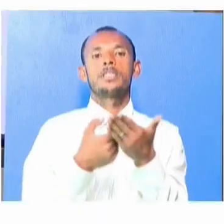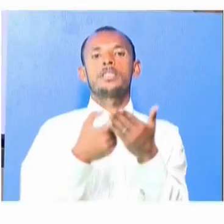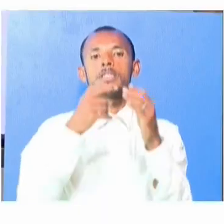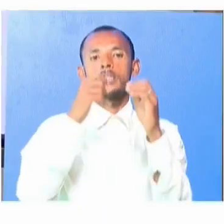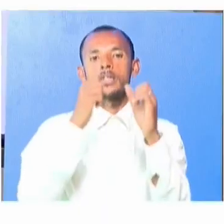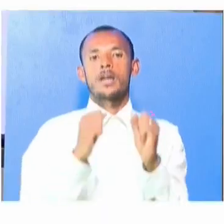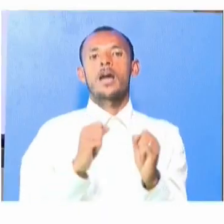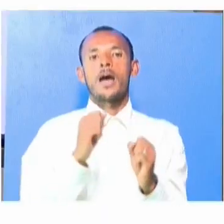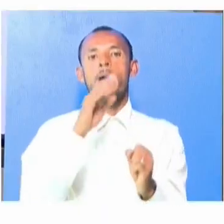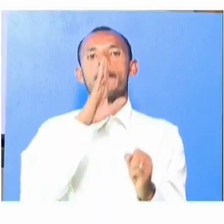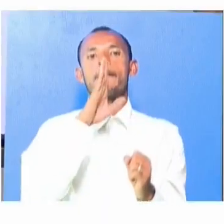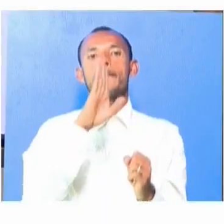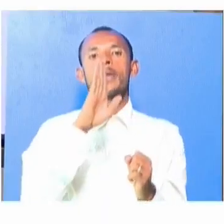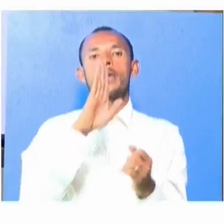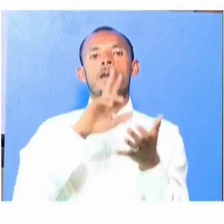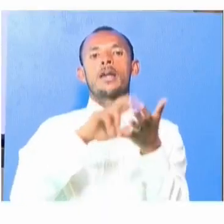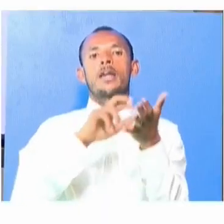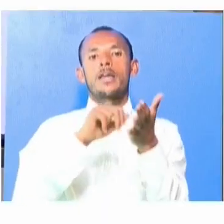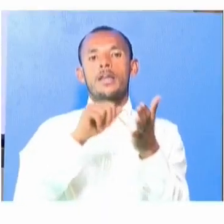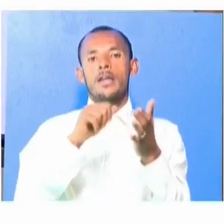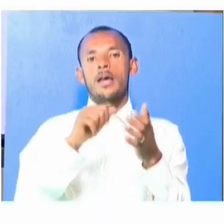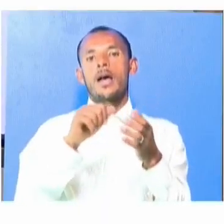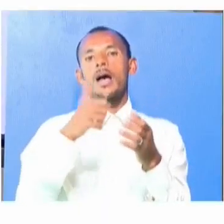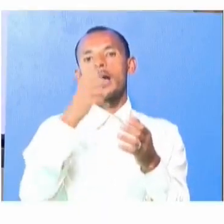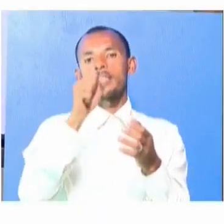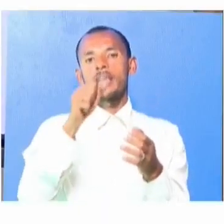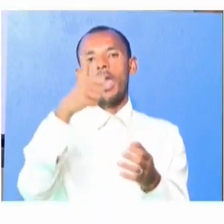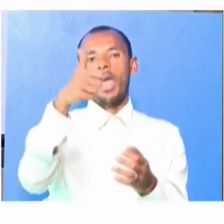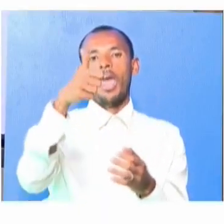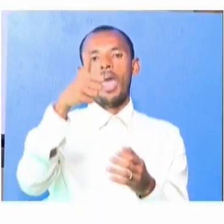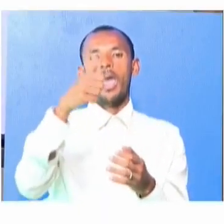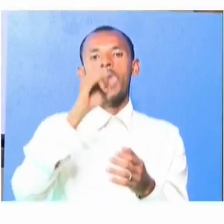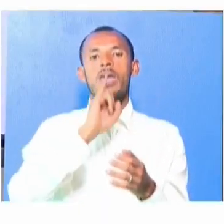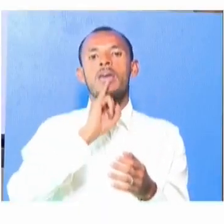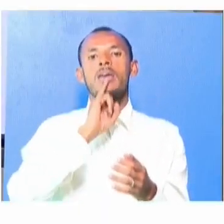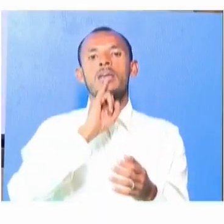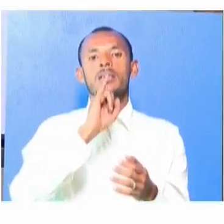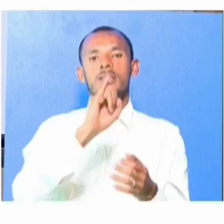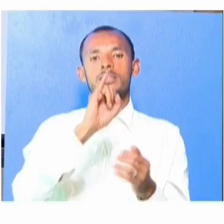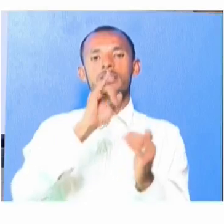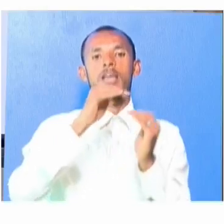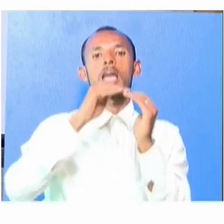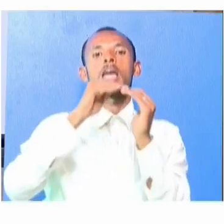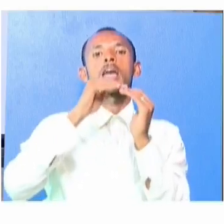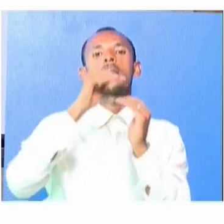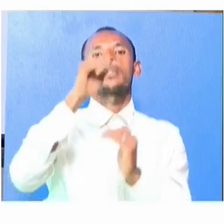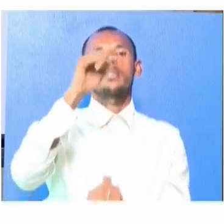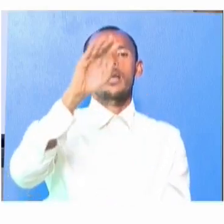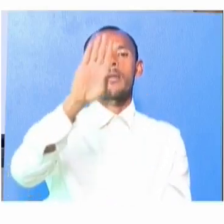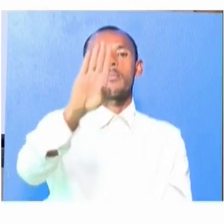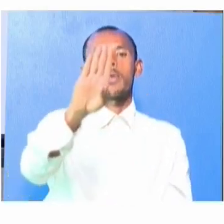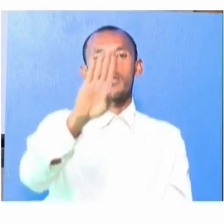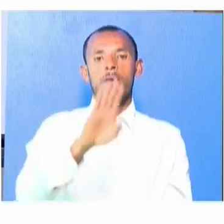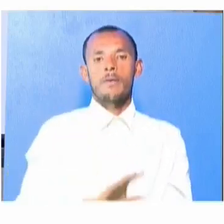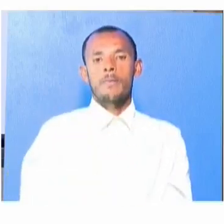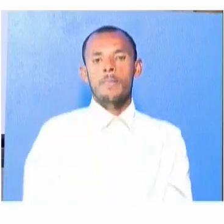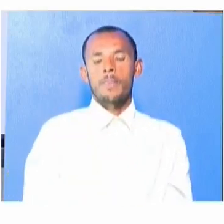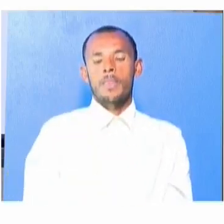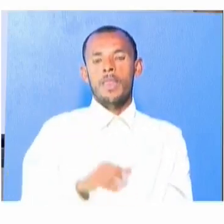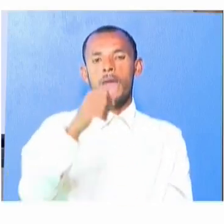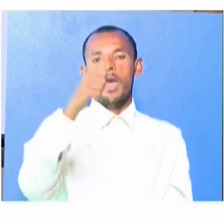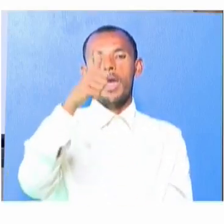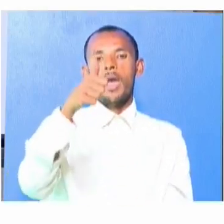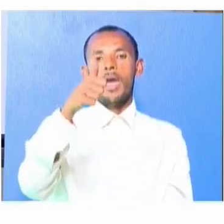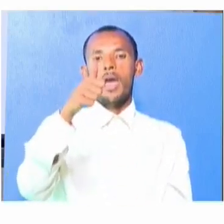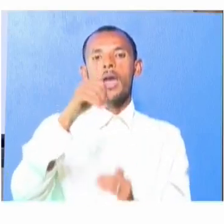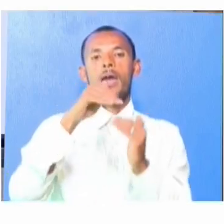this can be read as A is greater than B. This read as